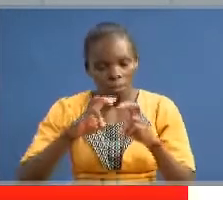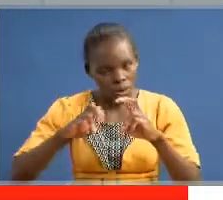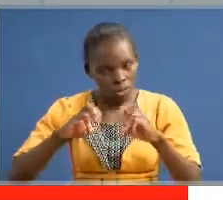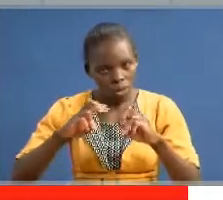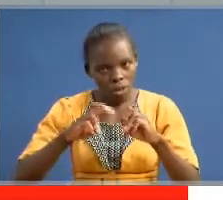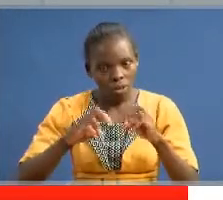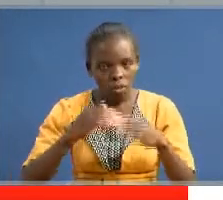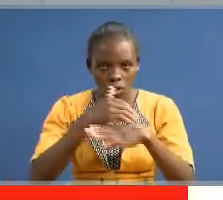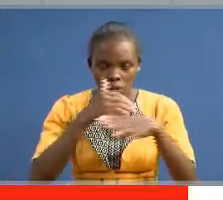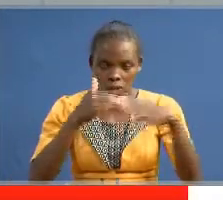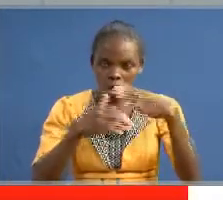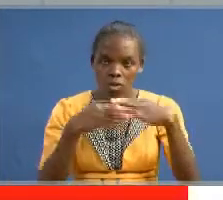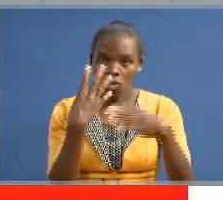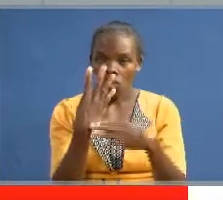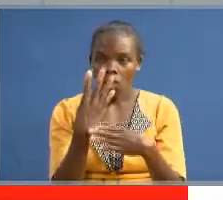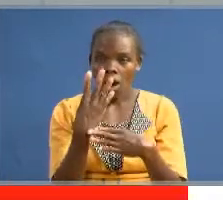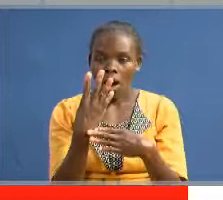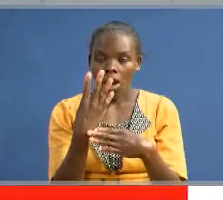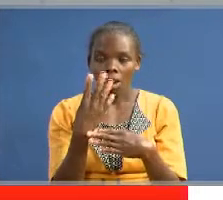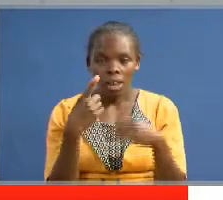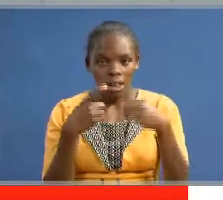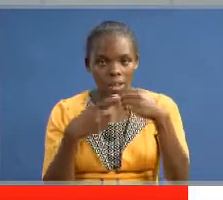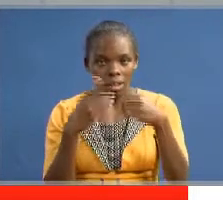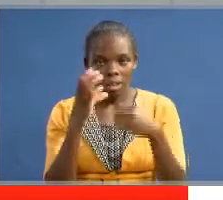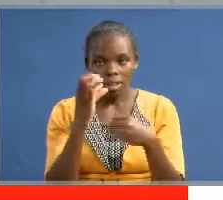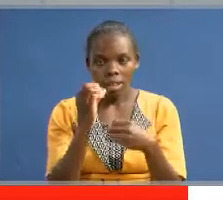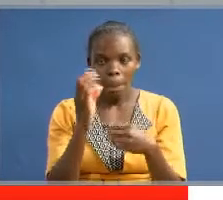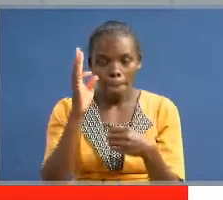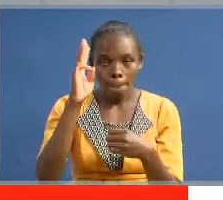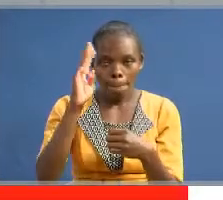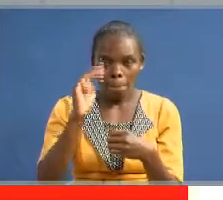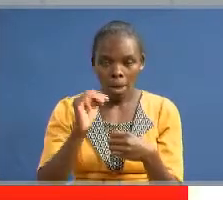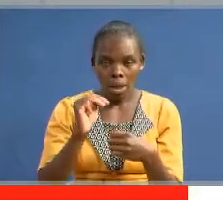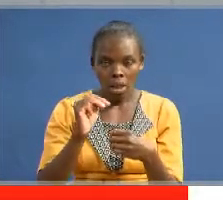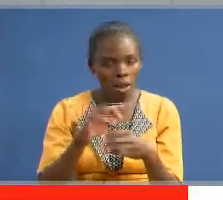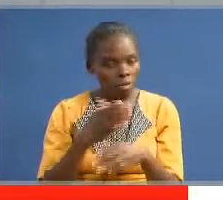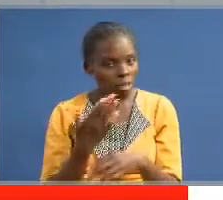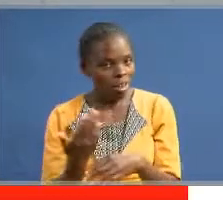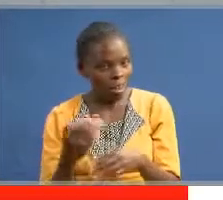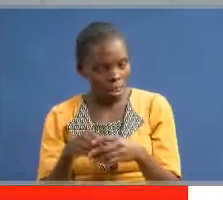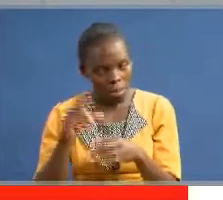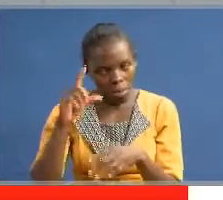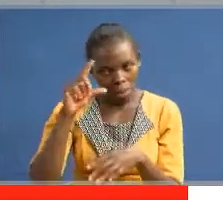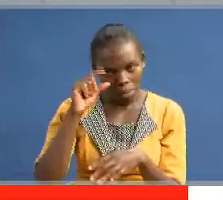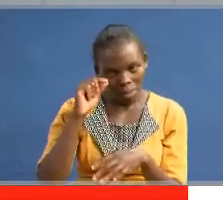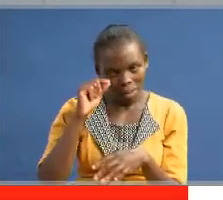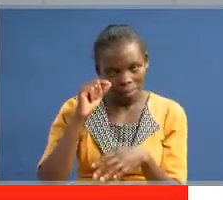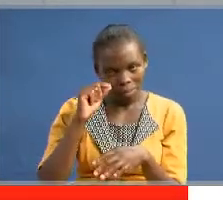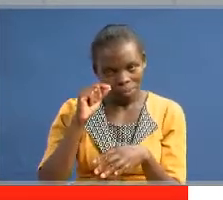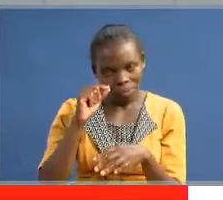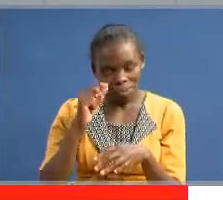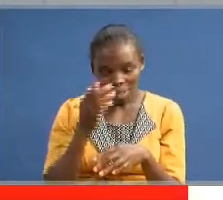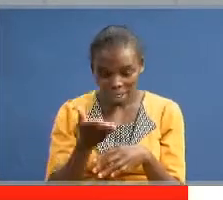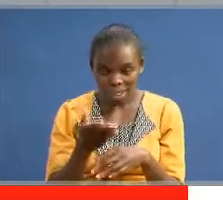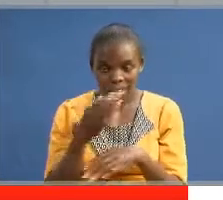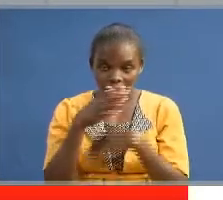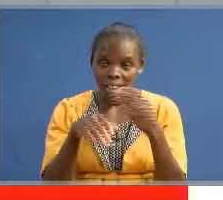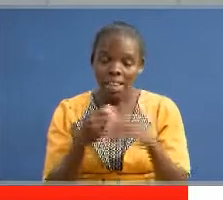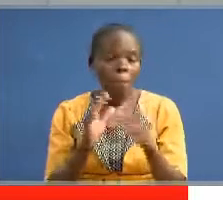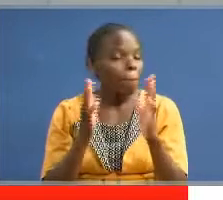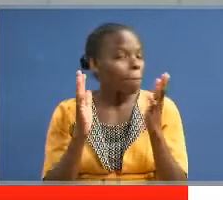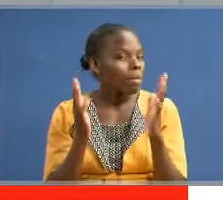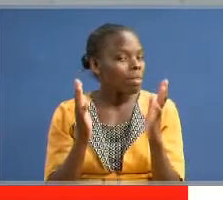of the construction of the 460 million recreational facility in Mombasa. Hosting of this year's Mashujaa